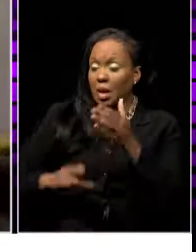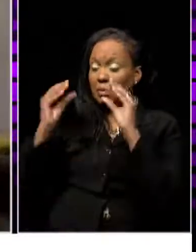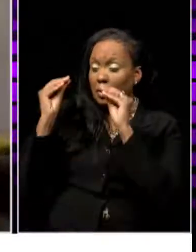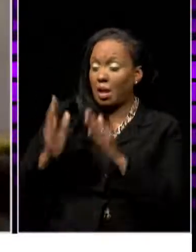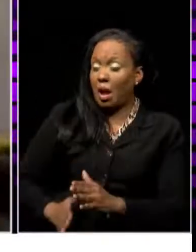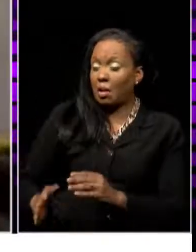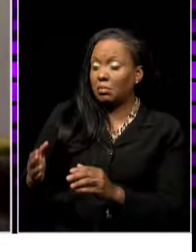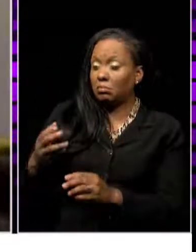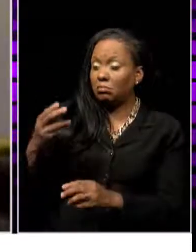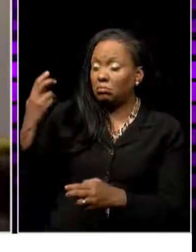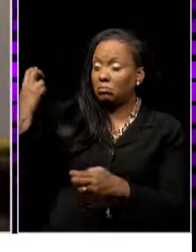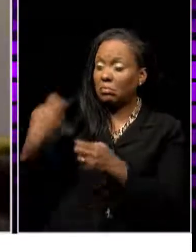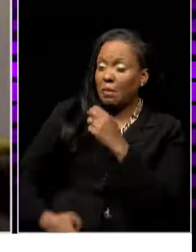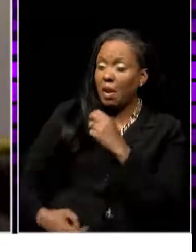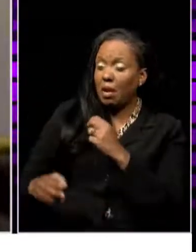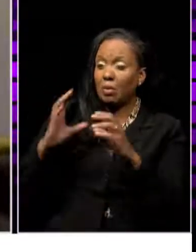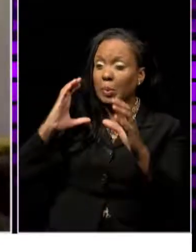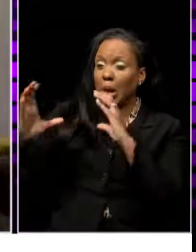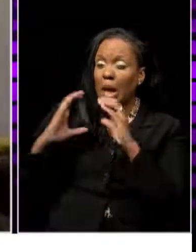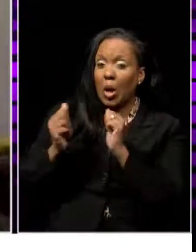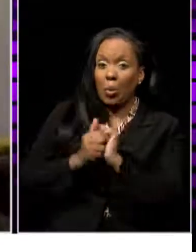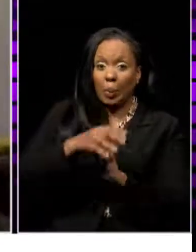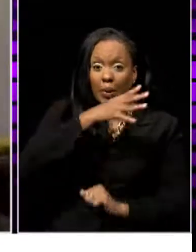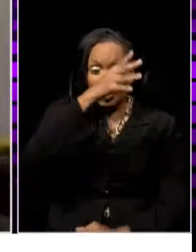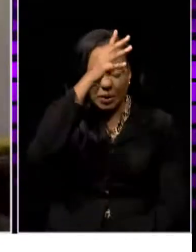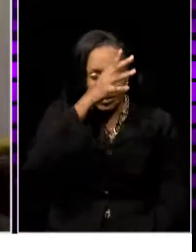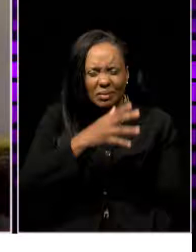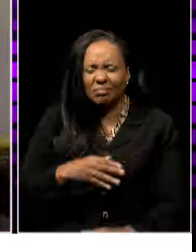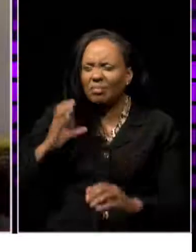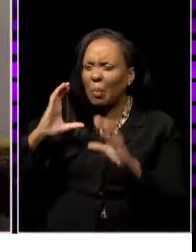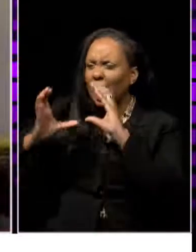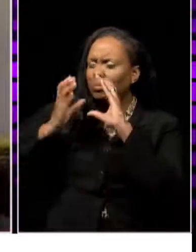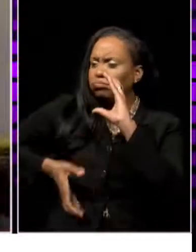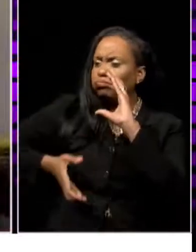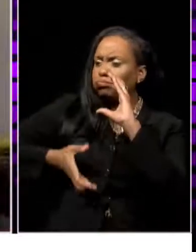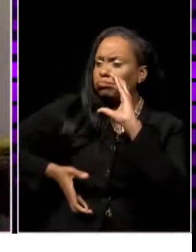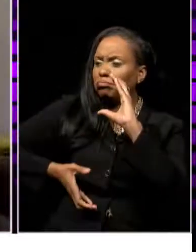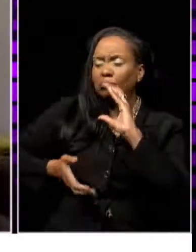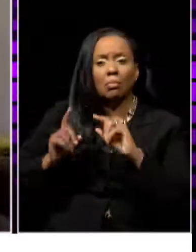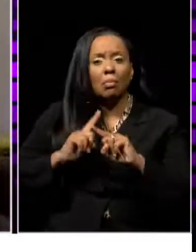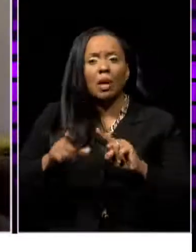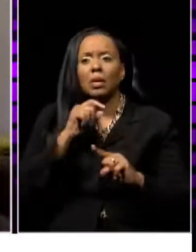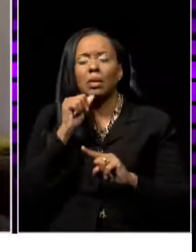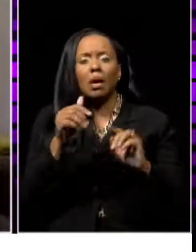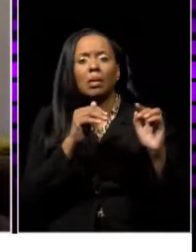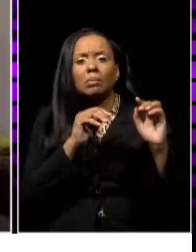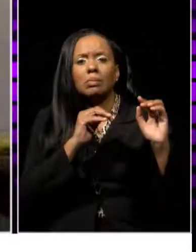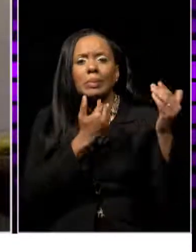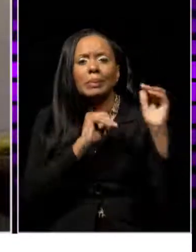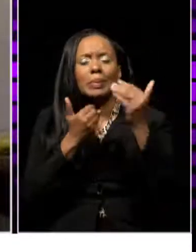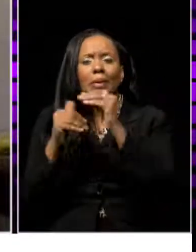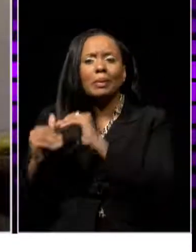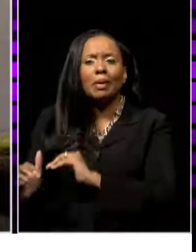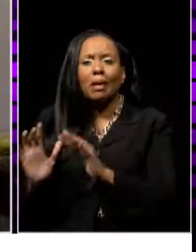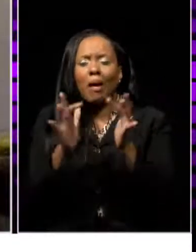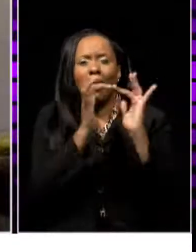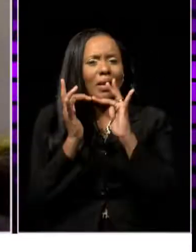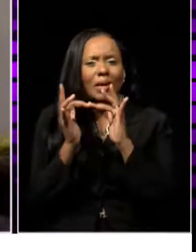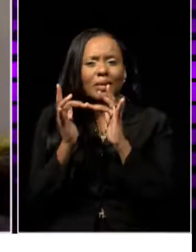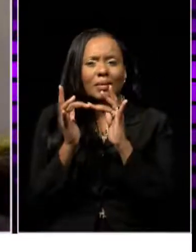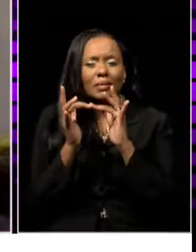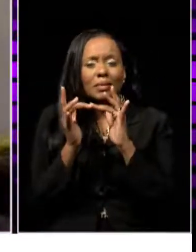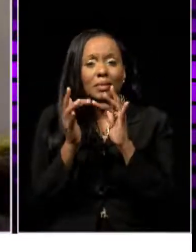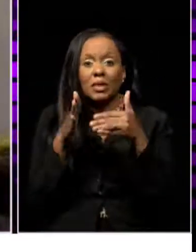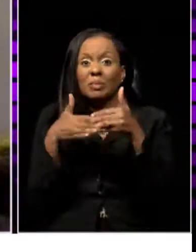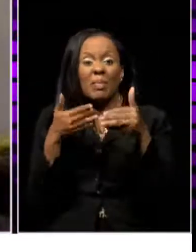difficulties communicating with parents. But I am saying it is not limited to online learning. So it's an amendment.